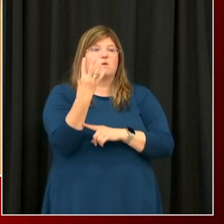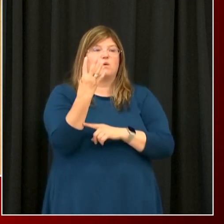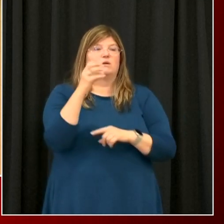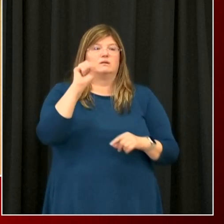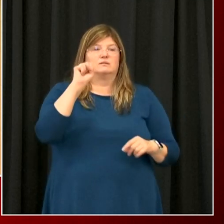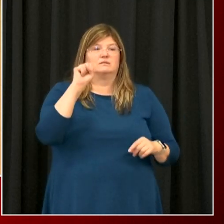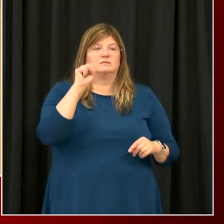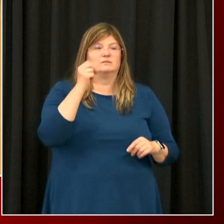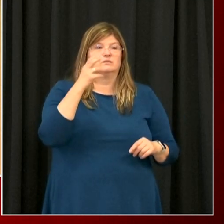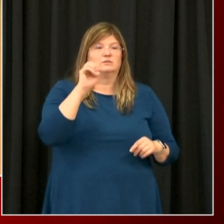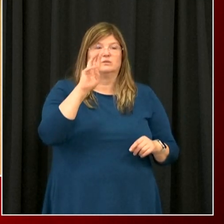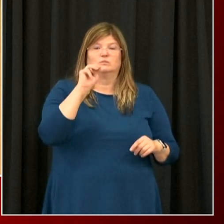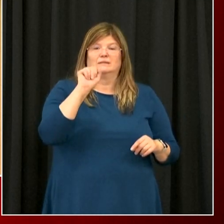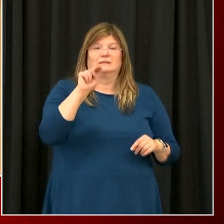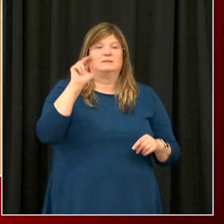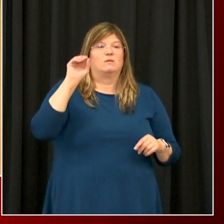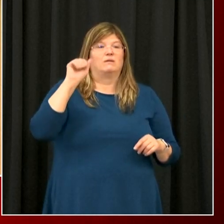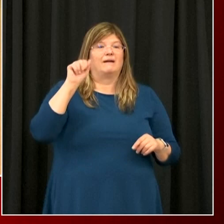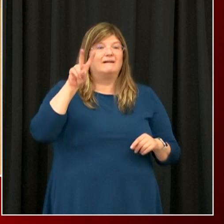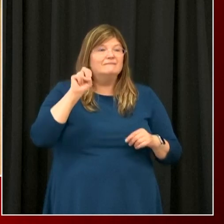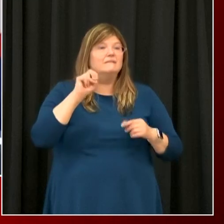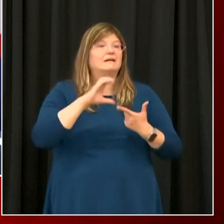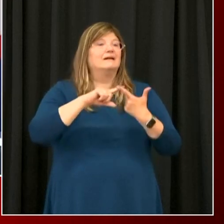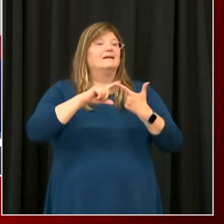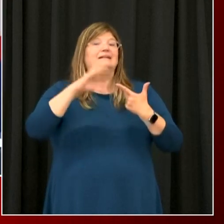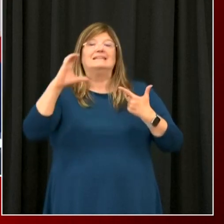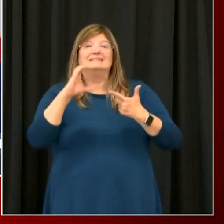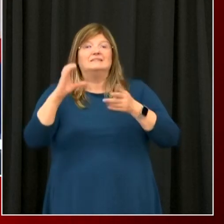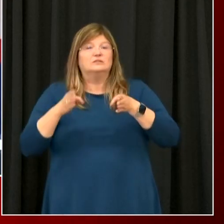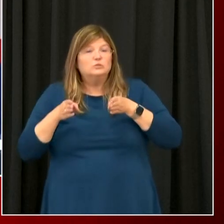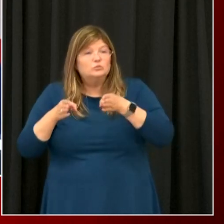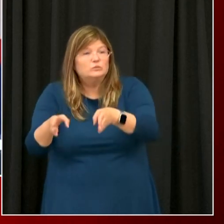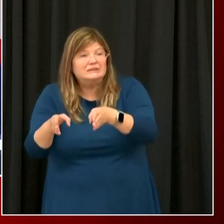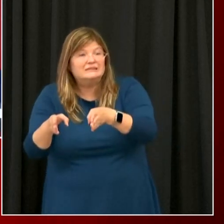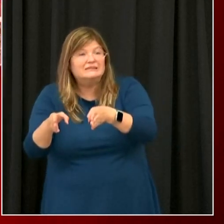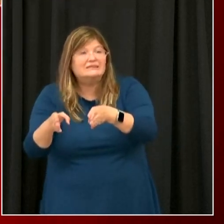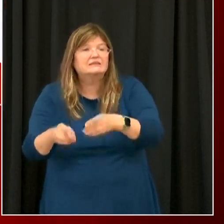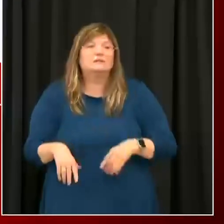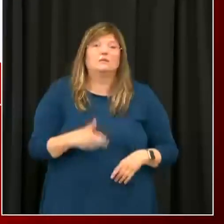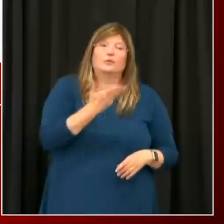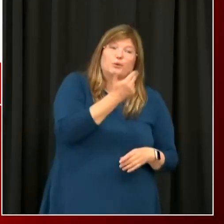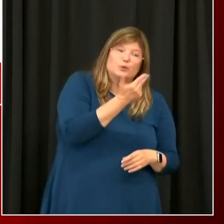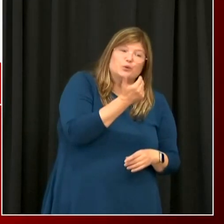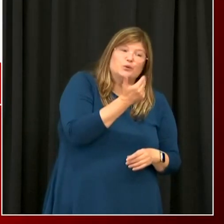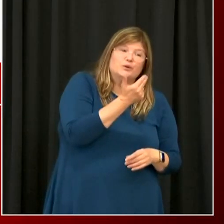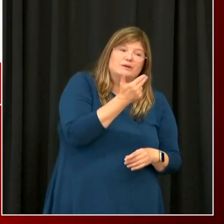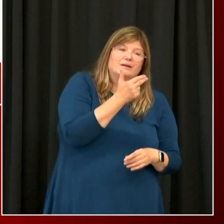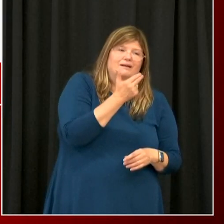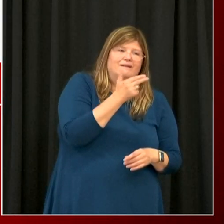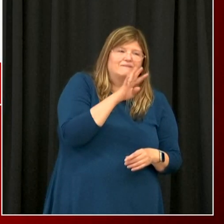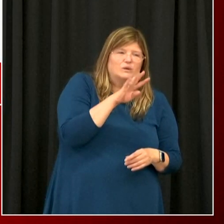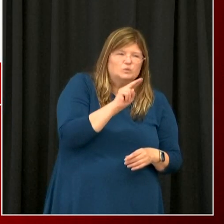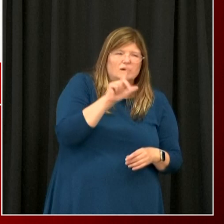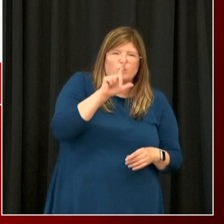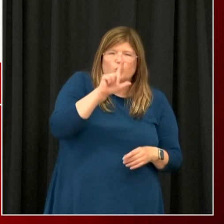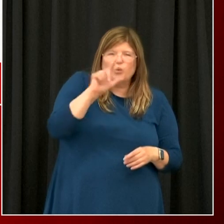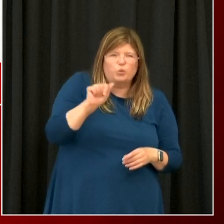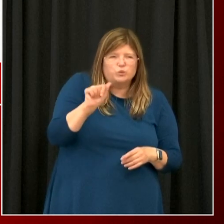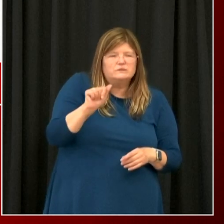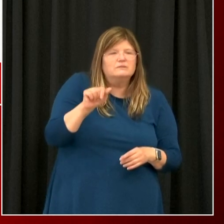C Street Southeast, Engine 10 at 1342 Florida Avenue Northeast, Engine 11